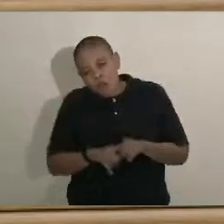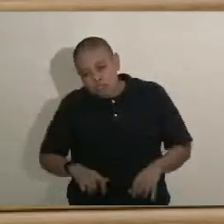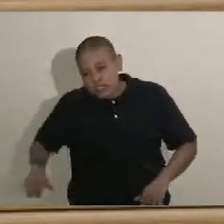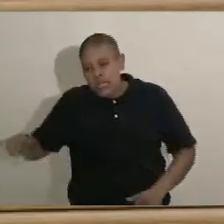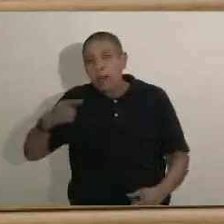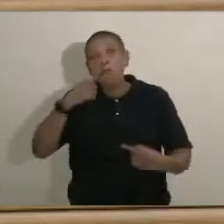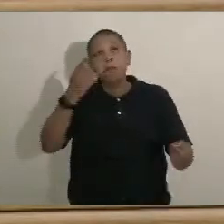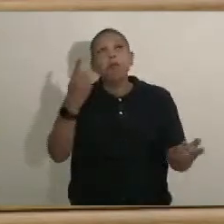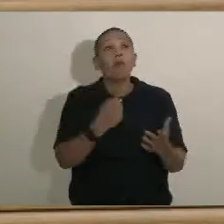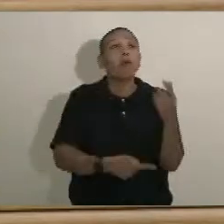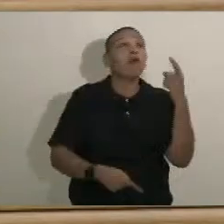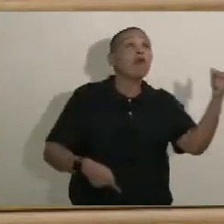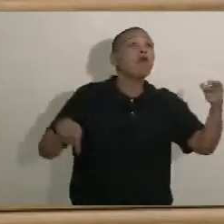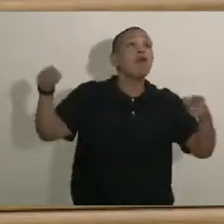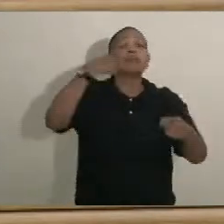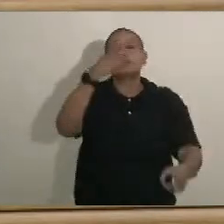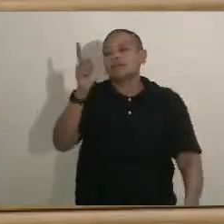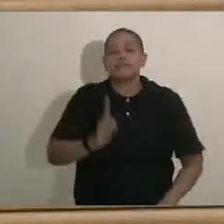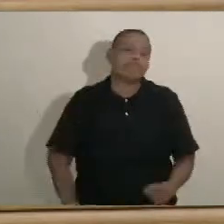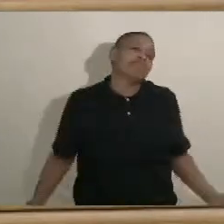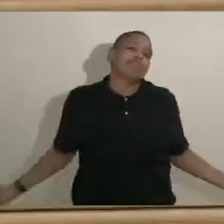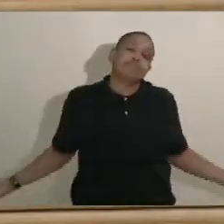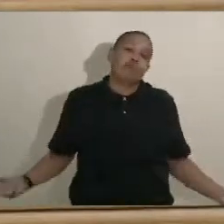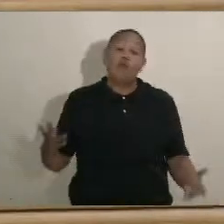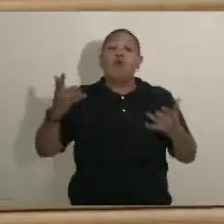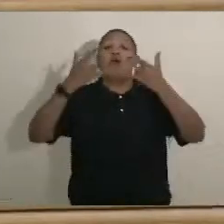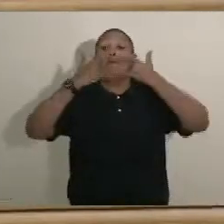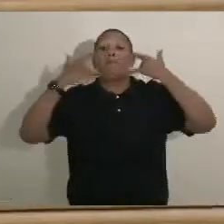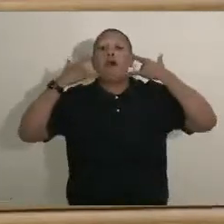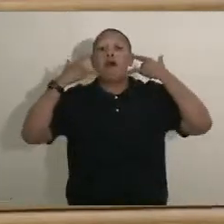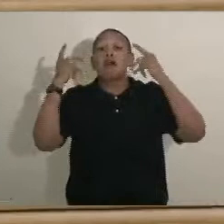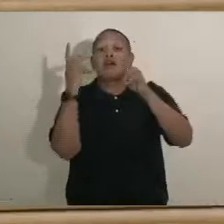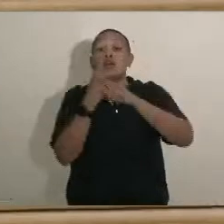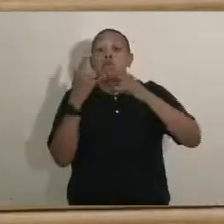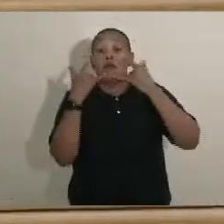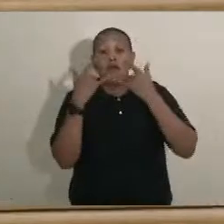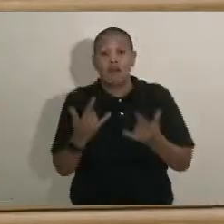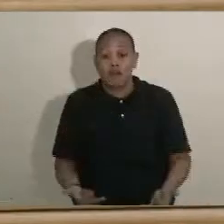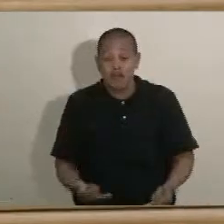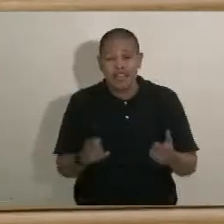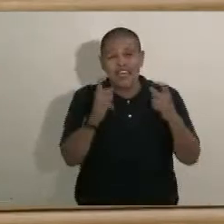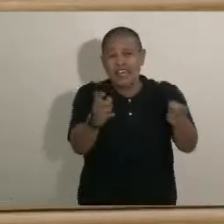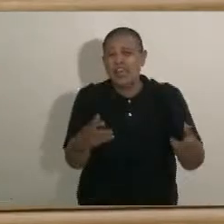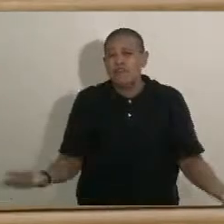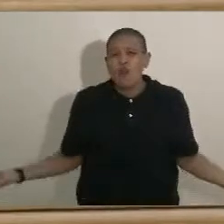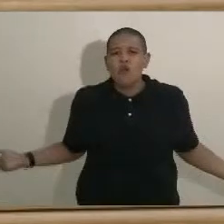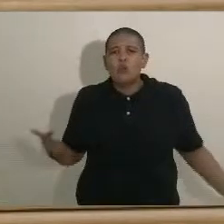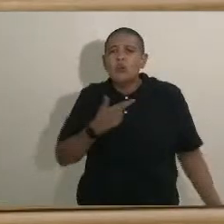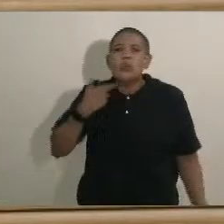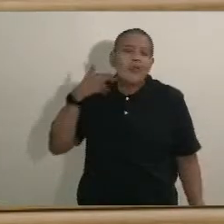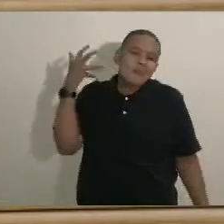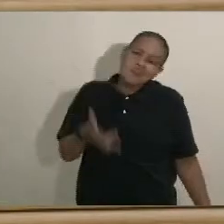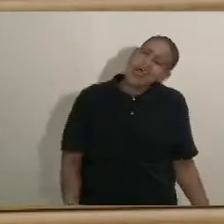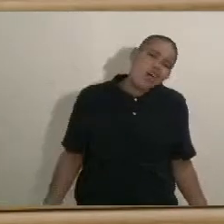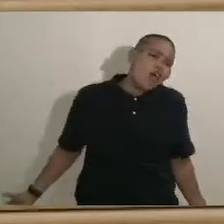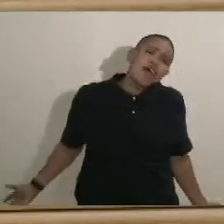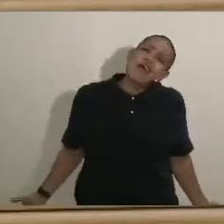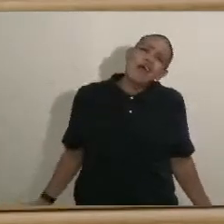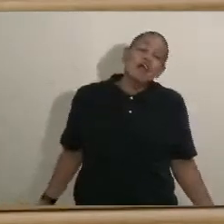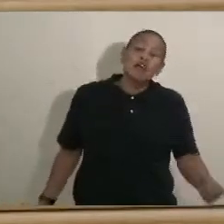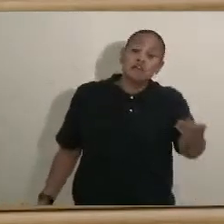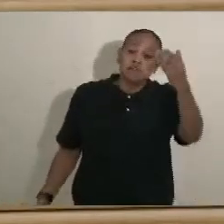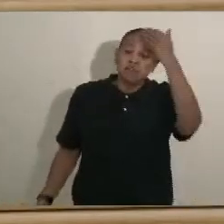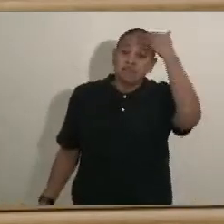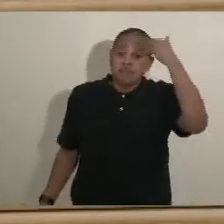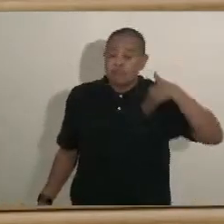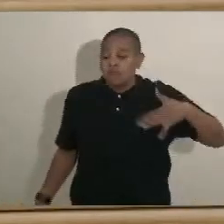we take, whether to keep the mask or to remove the mask, comes with a certain level of risk. I've